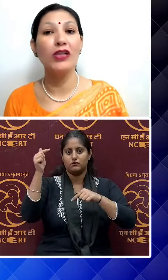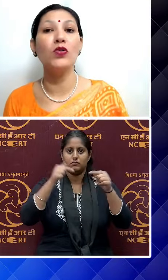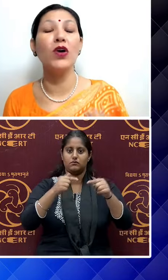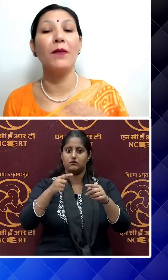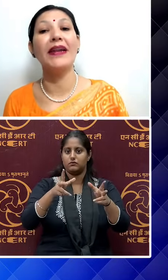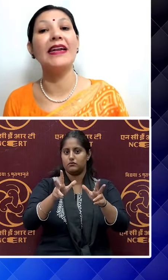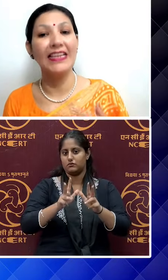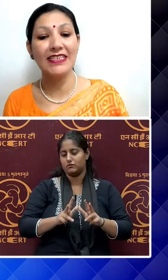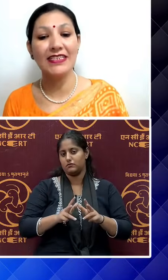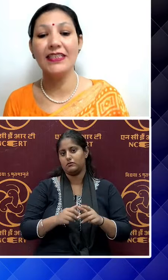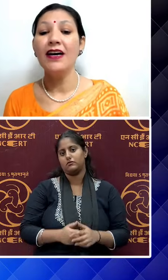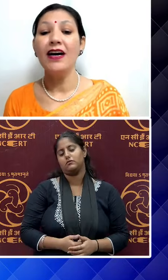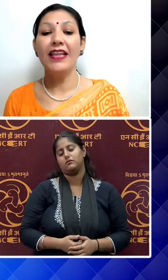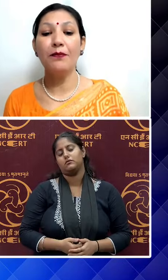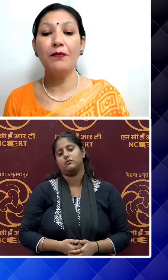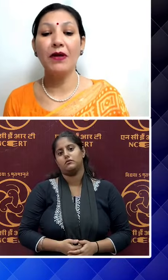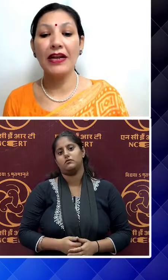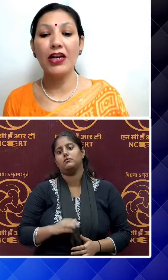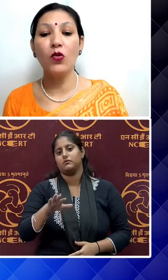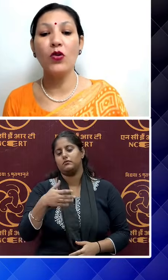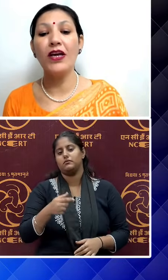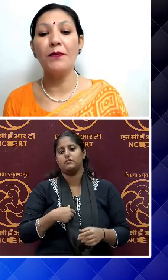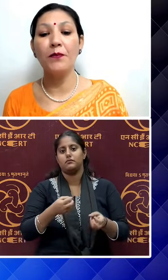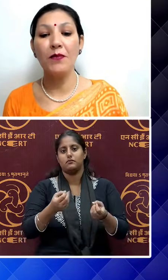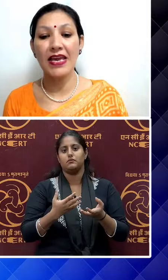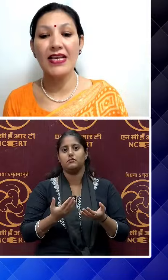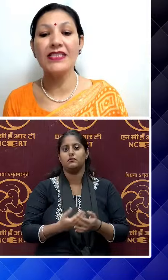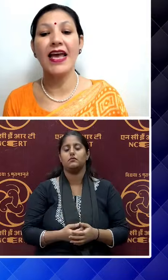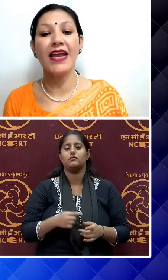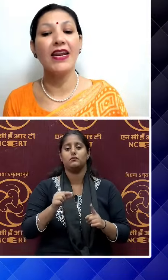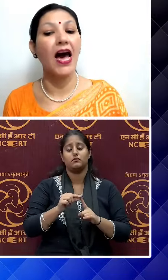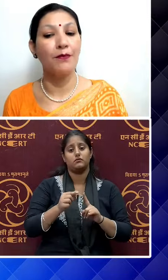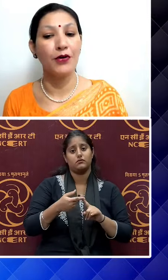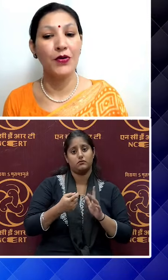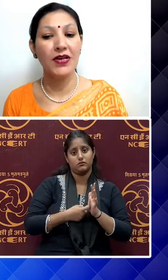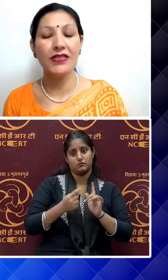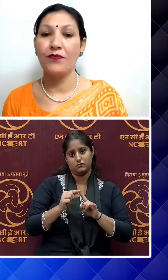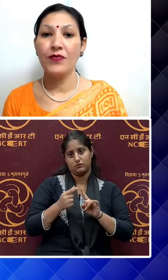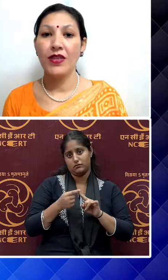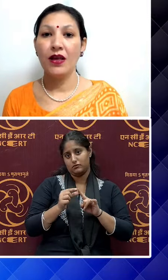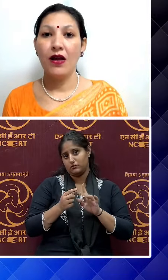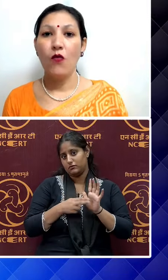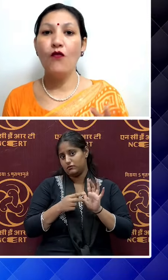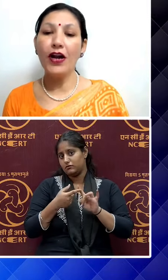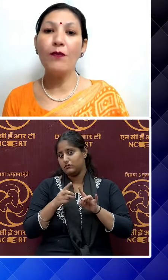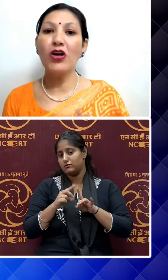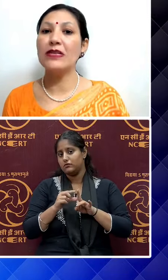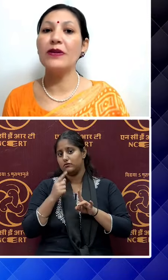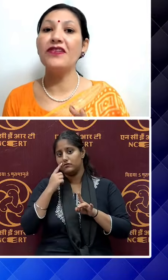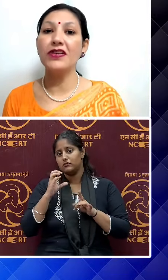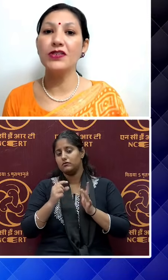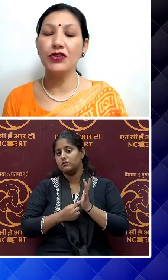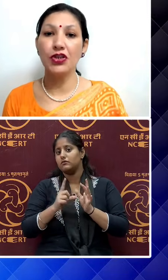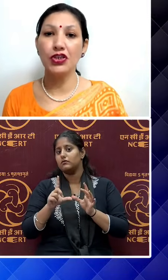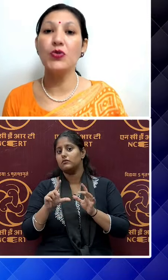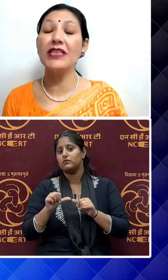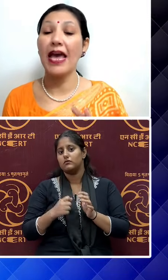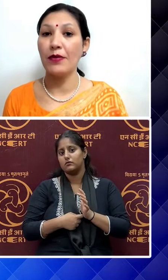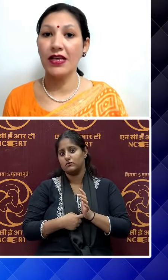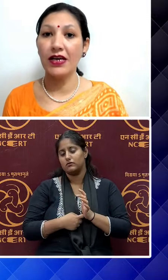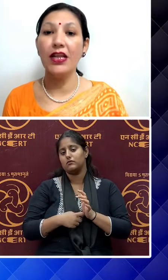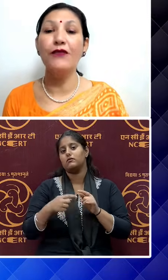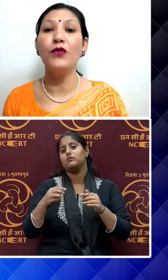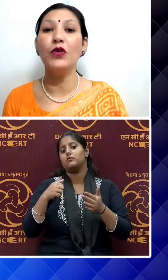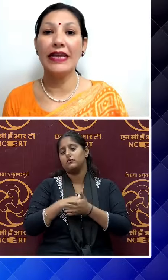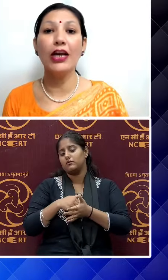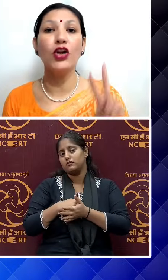can also comment later that perpendicular, base and hypotenuse, what possible ratios can